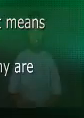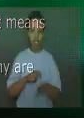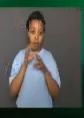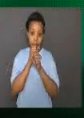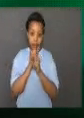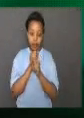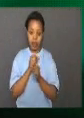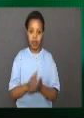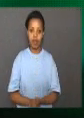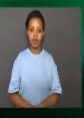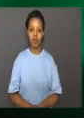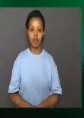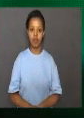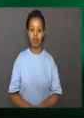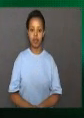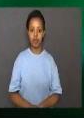Time's up!